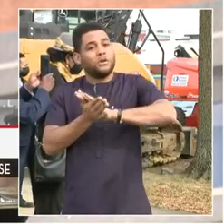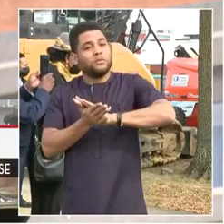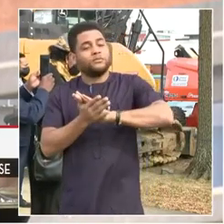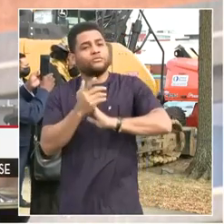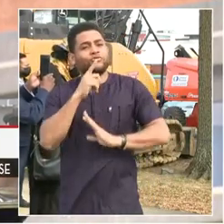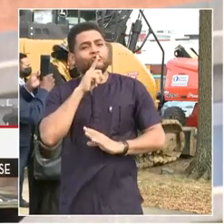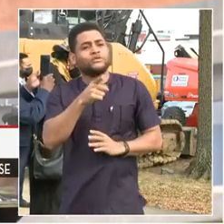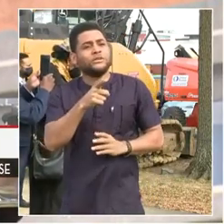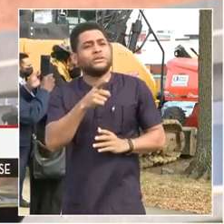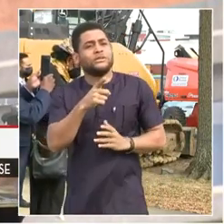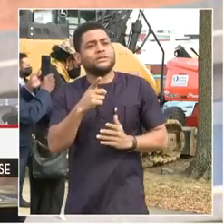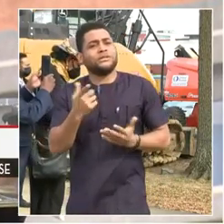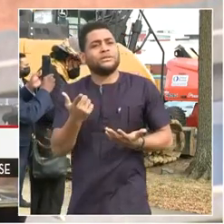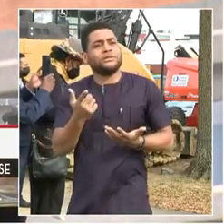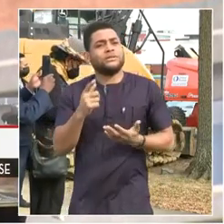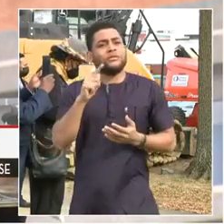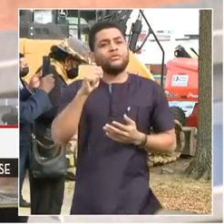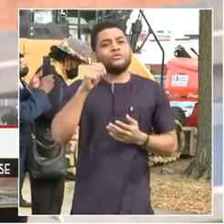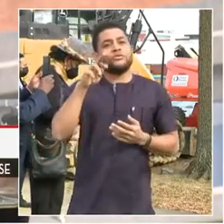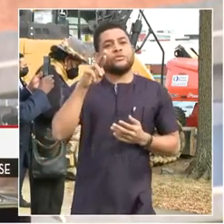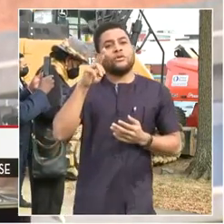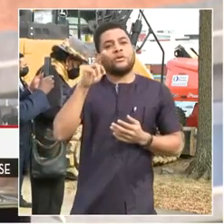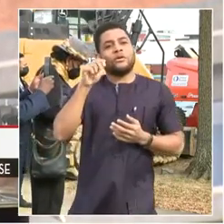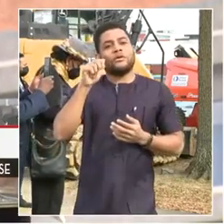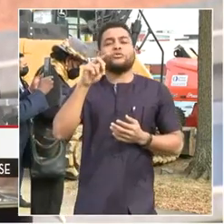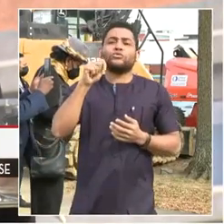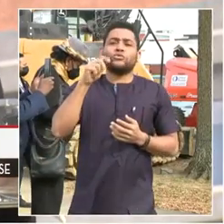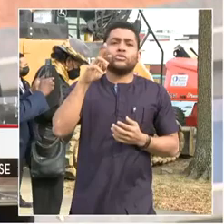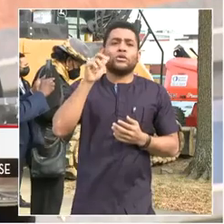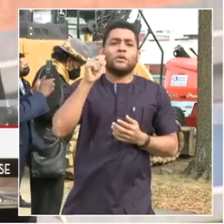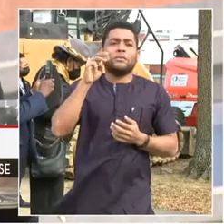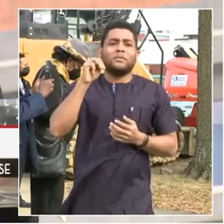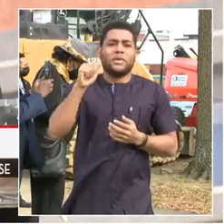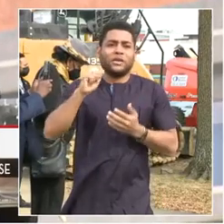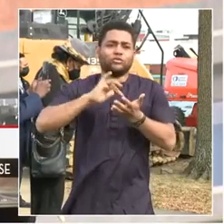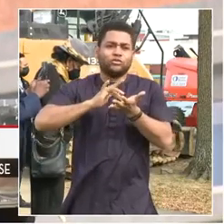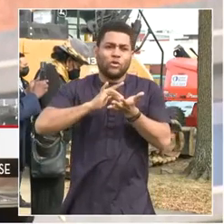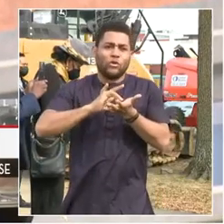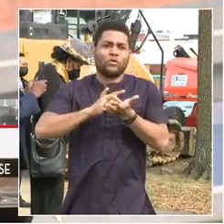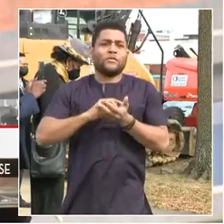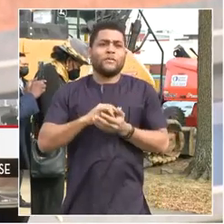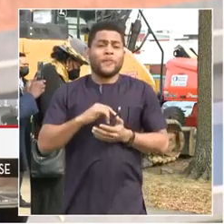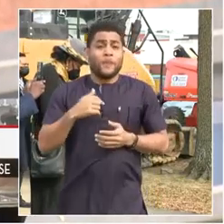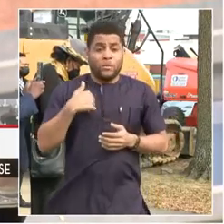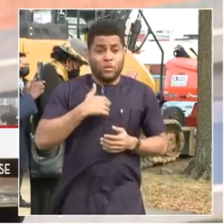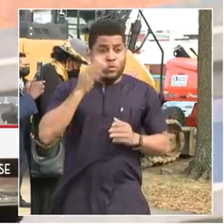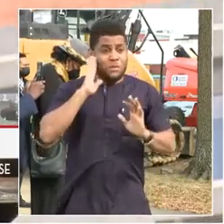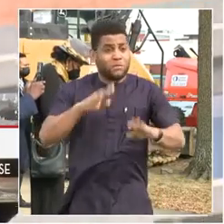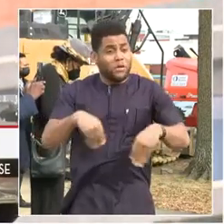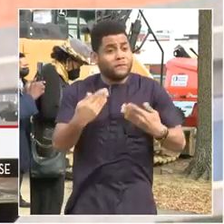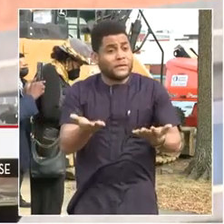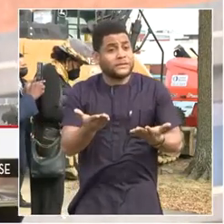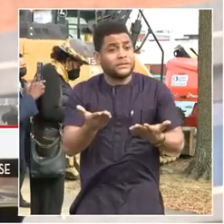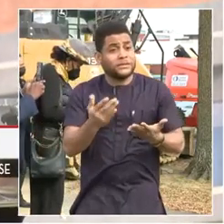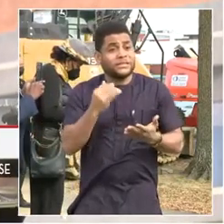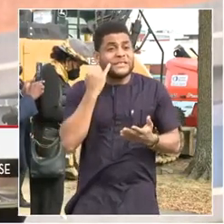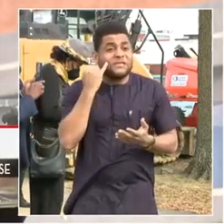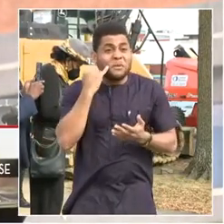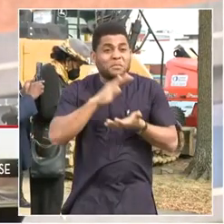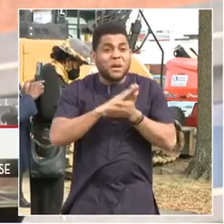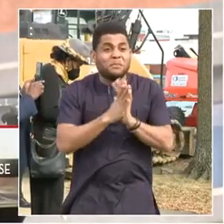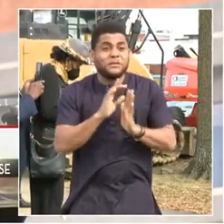real trauma center here. That was the number one question. Will there be a trauma center in Eastern Anacostia River? Y'all heard that question? If you didn't, you wasn't